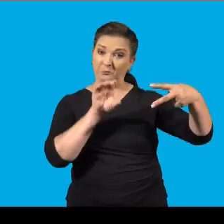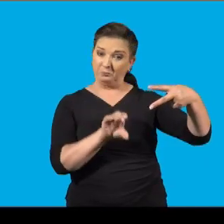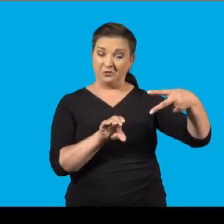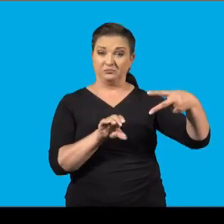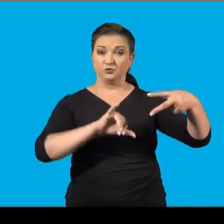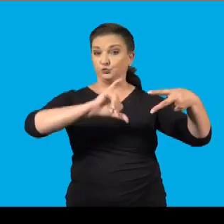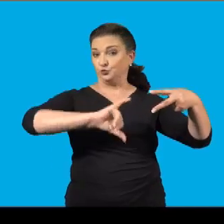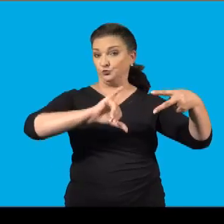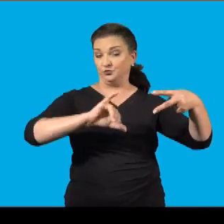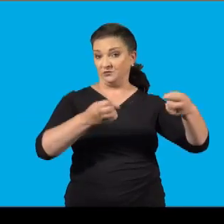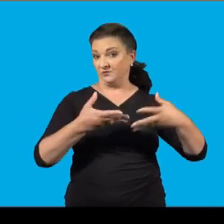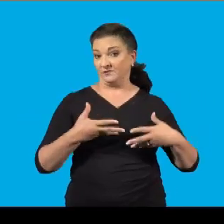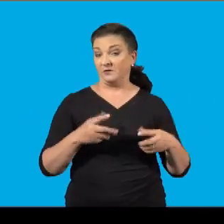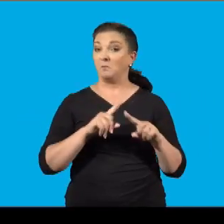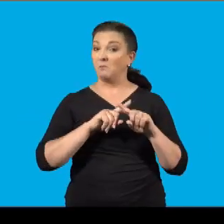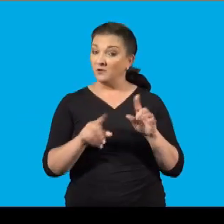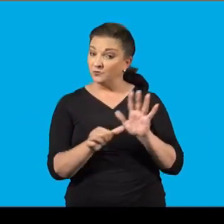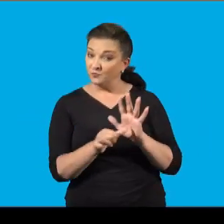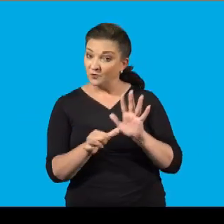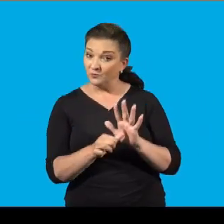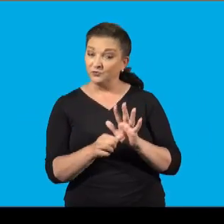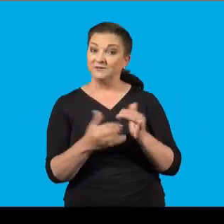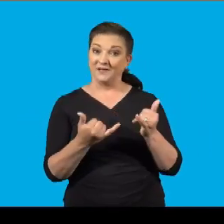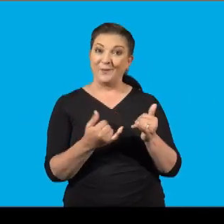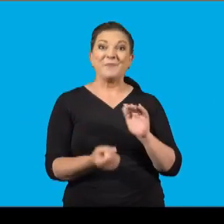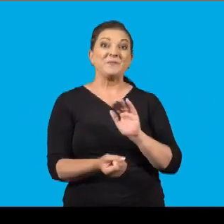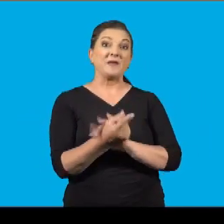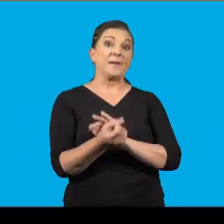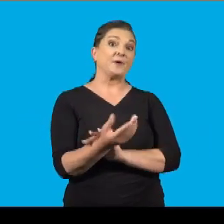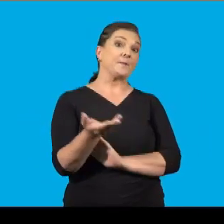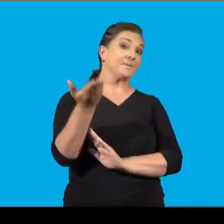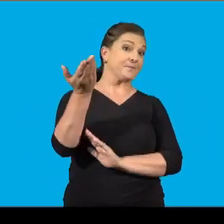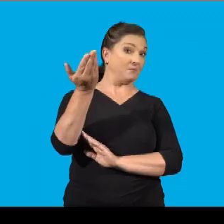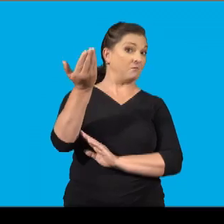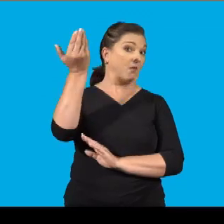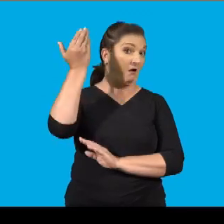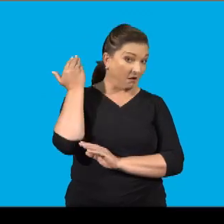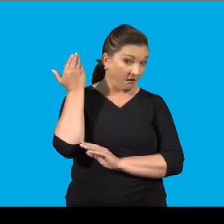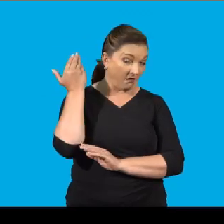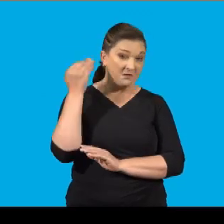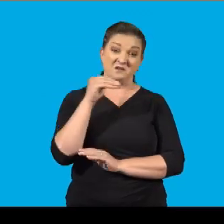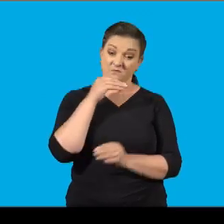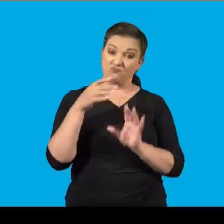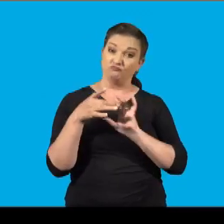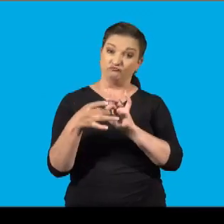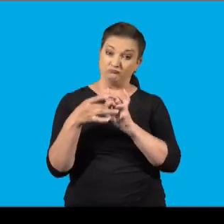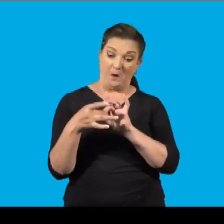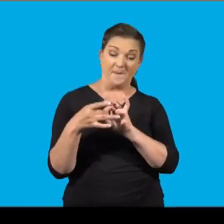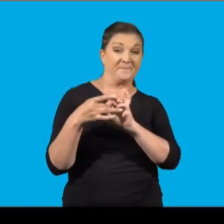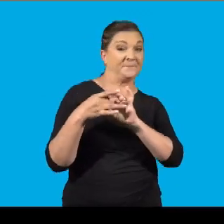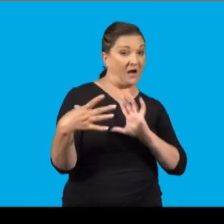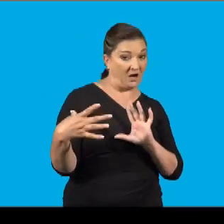give, as long as you can point out what happened in the past, the fact that relationships were